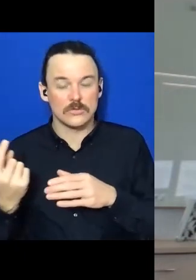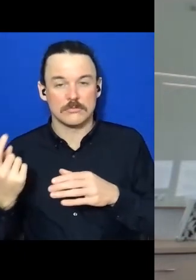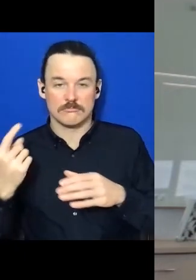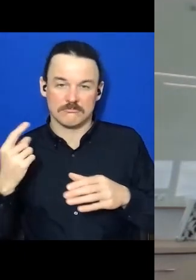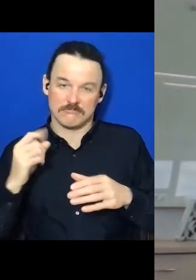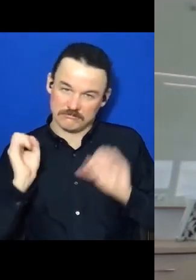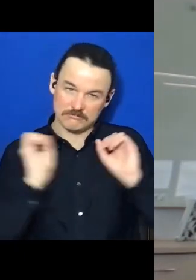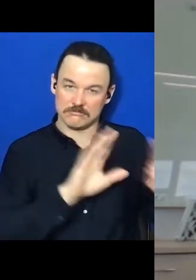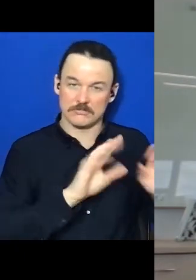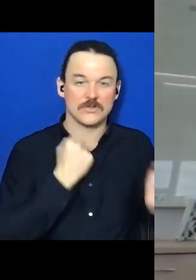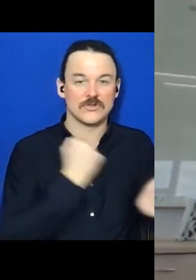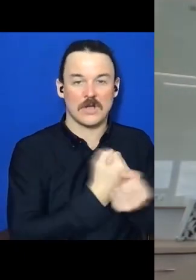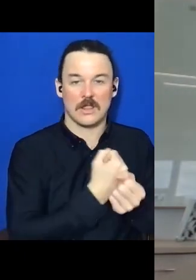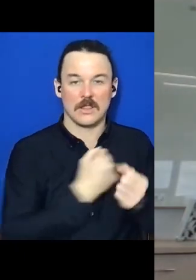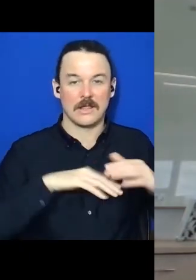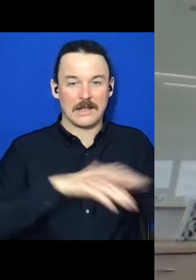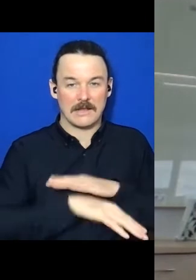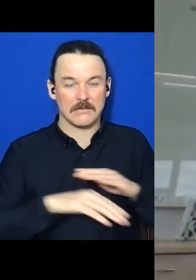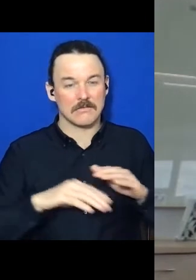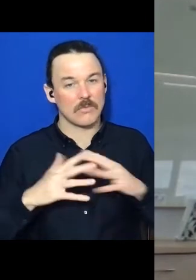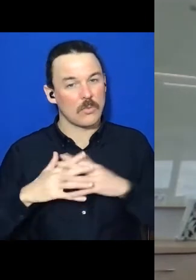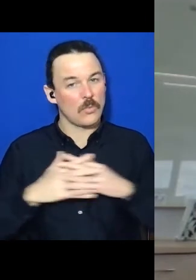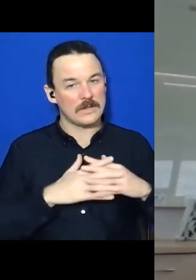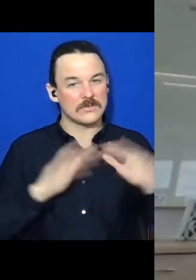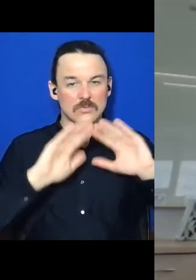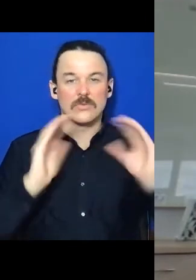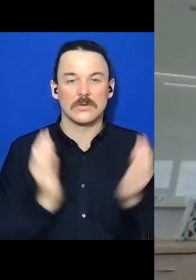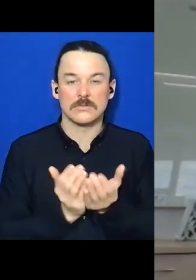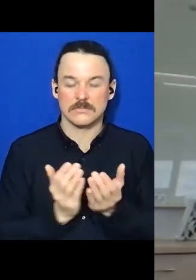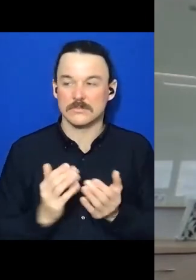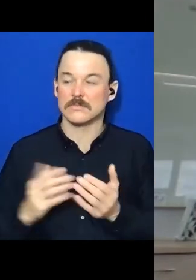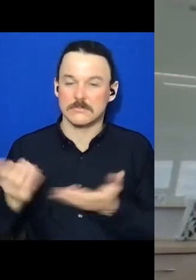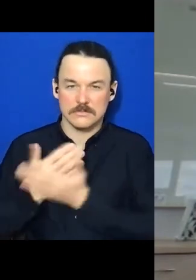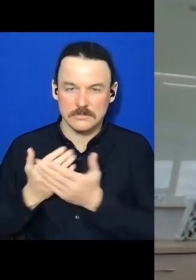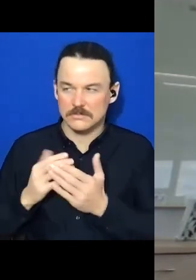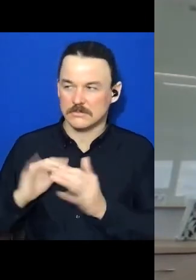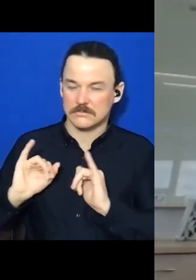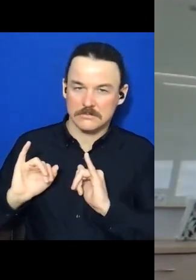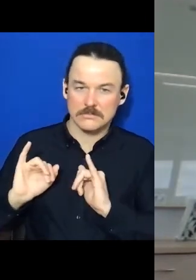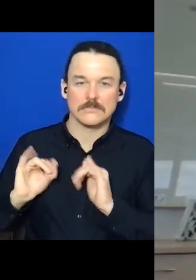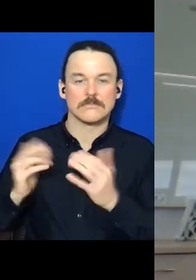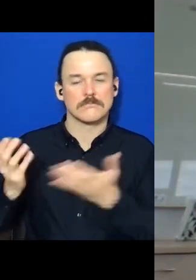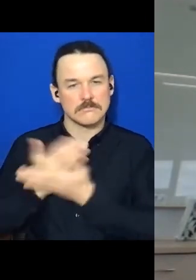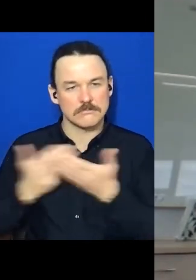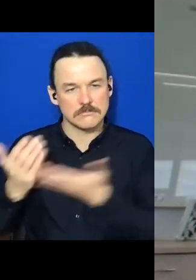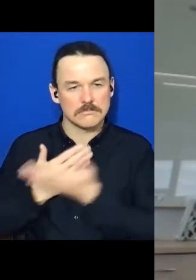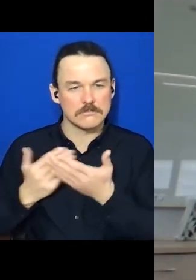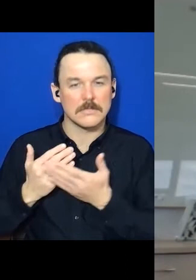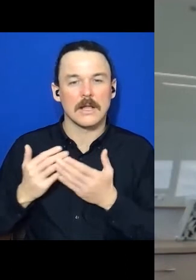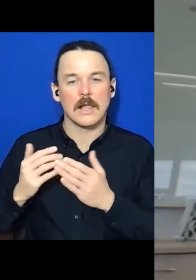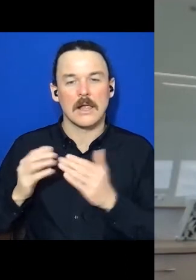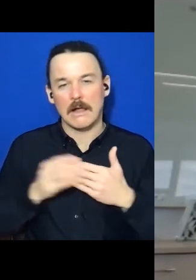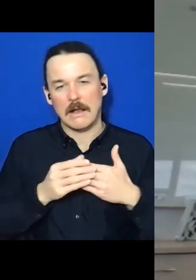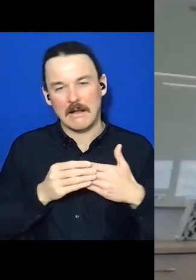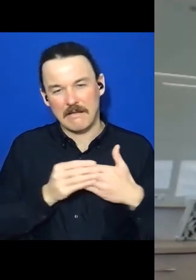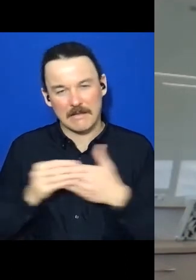it made quite horrific reading at that time. So our leaders came together and said, how do we build